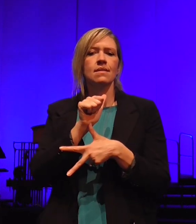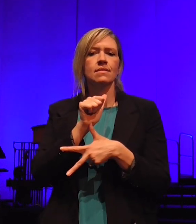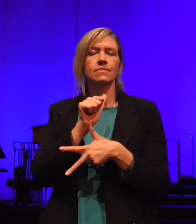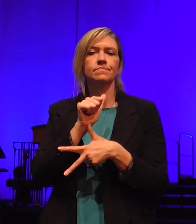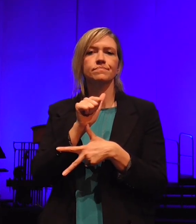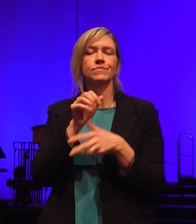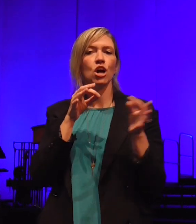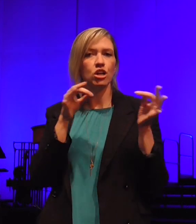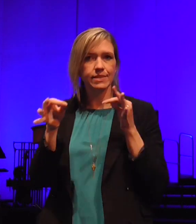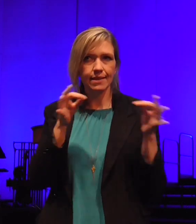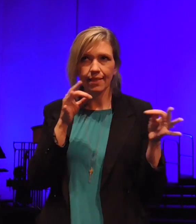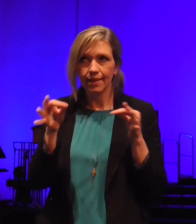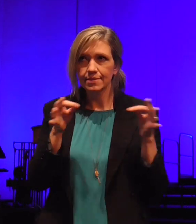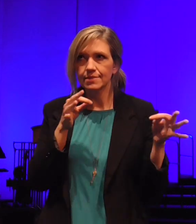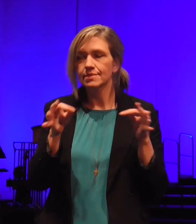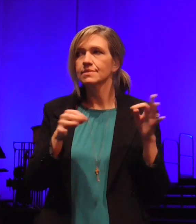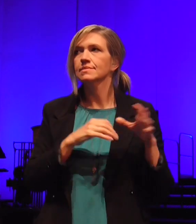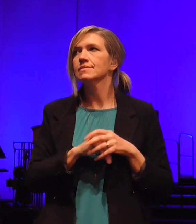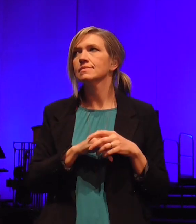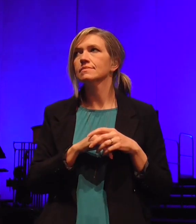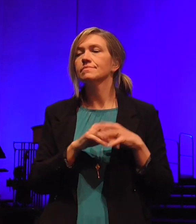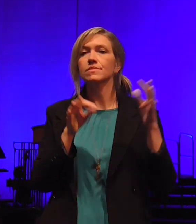First A is articulate.